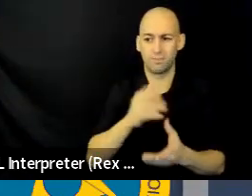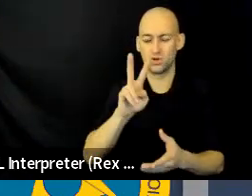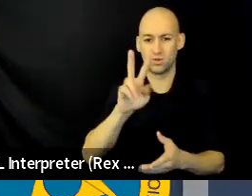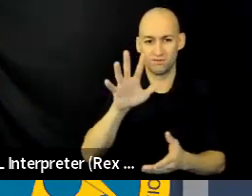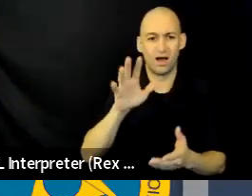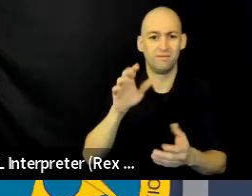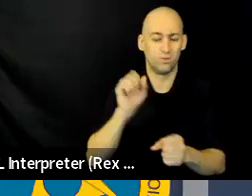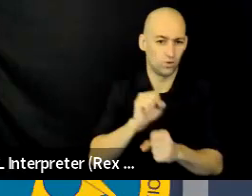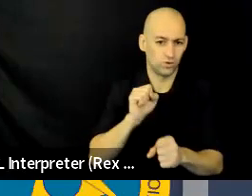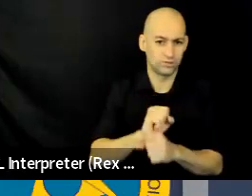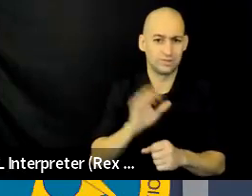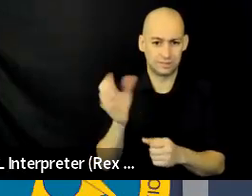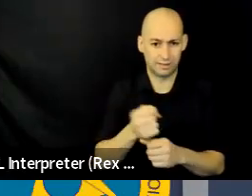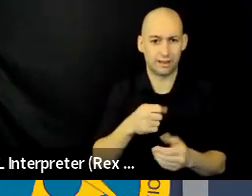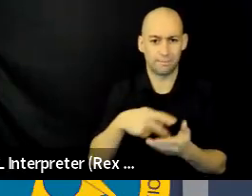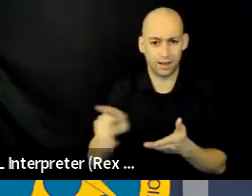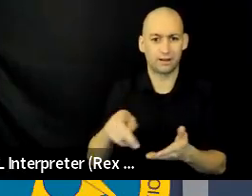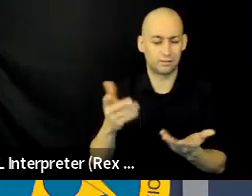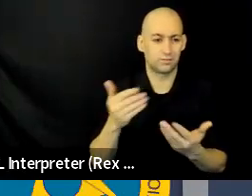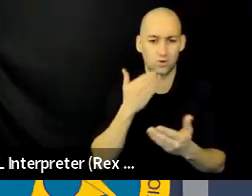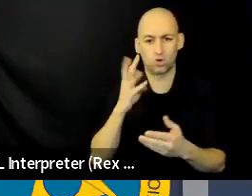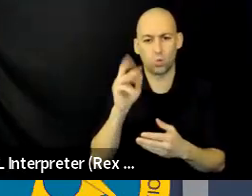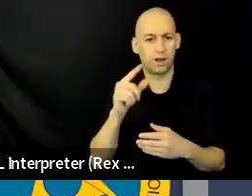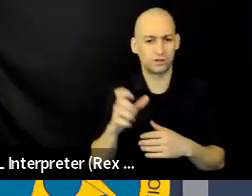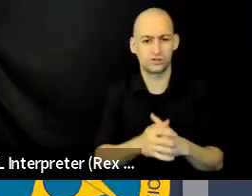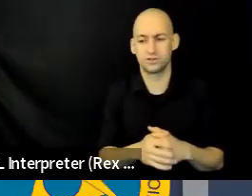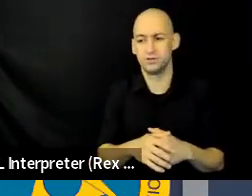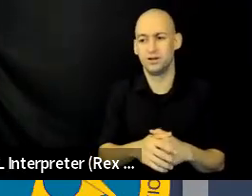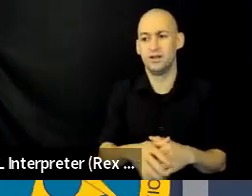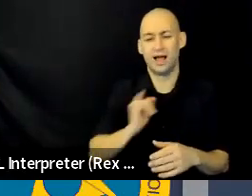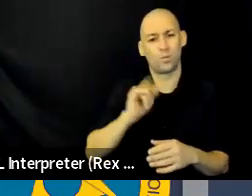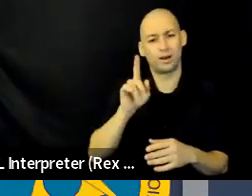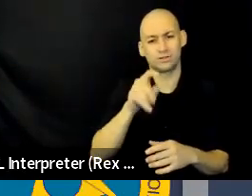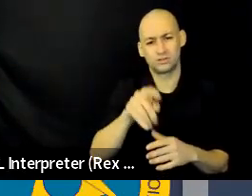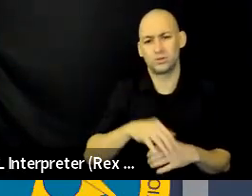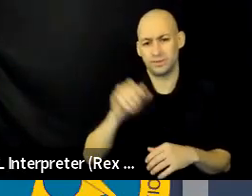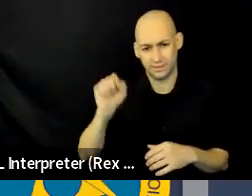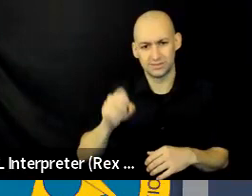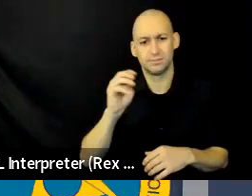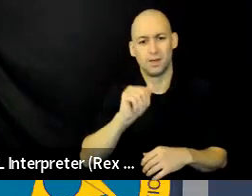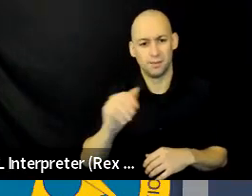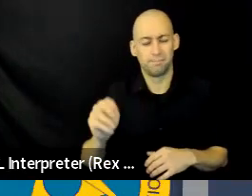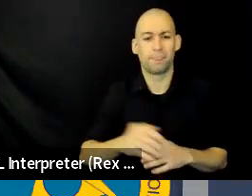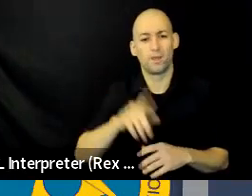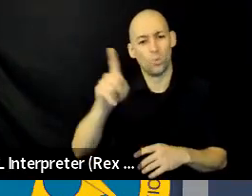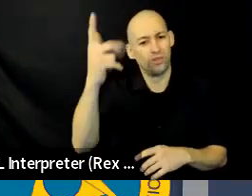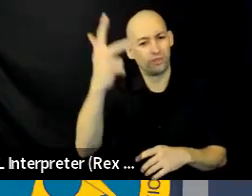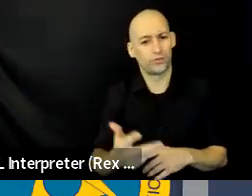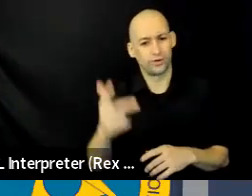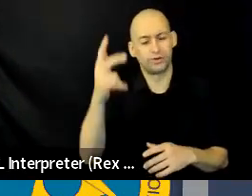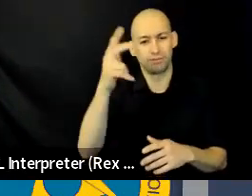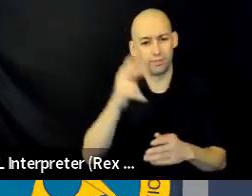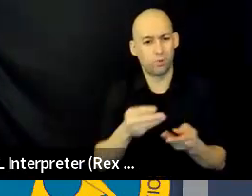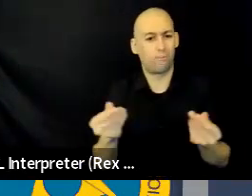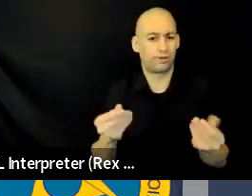good wages, and I believe in that. So can I ask you a question? Yes, ma'am. The 1/3 of the